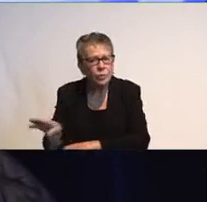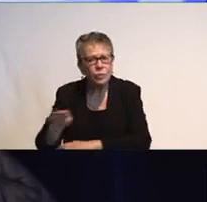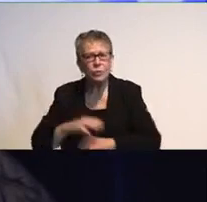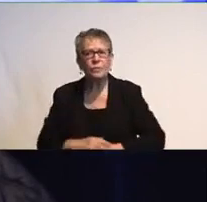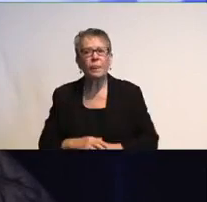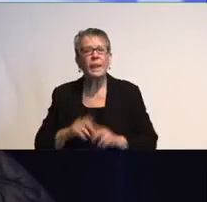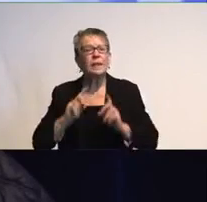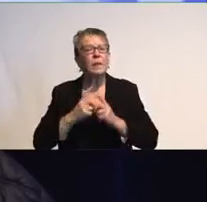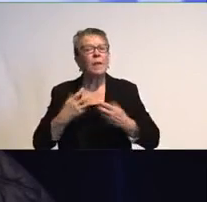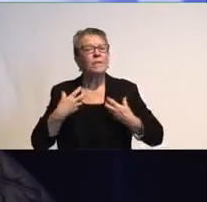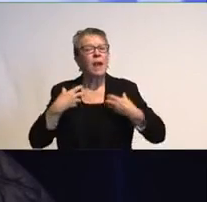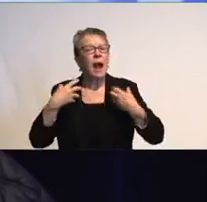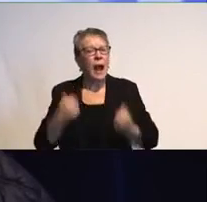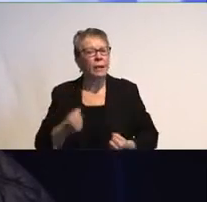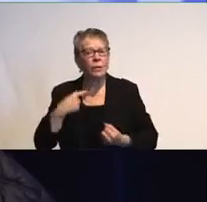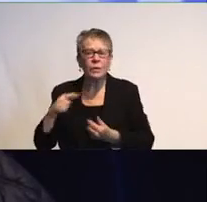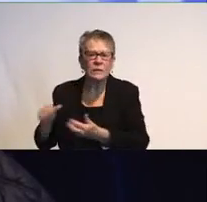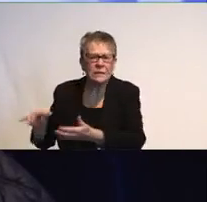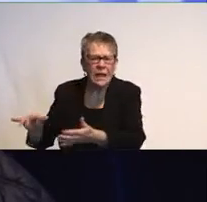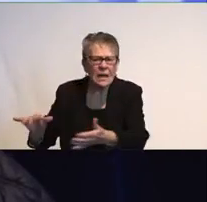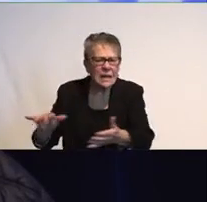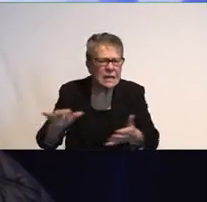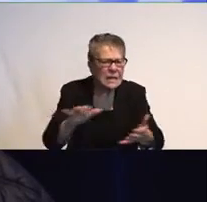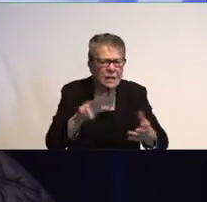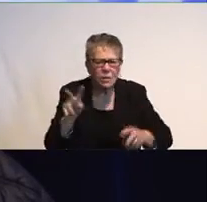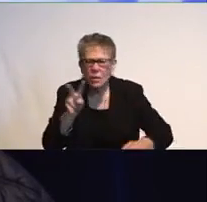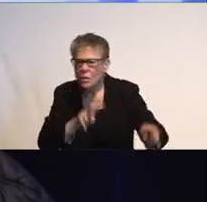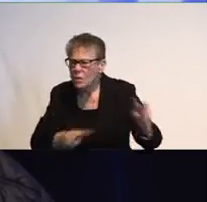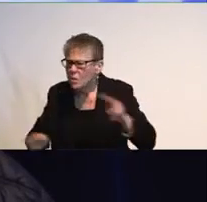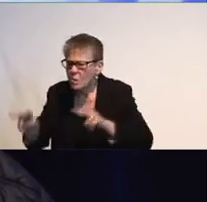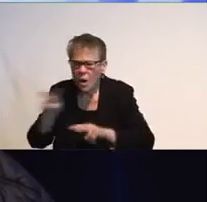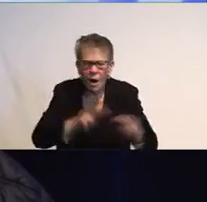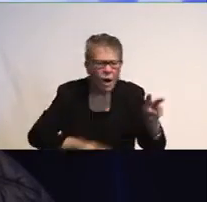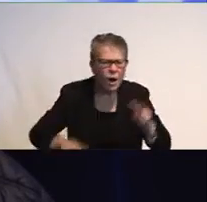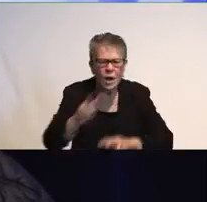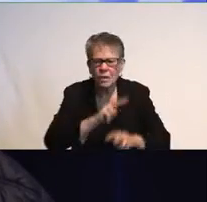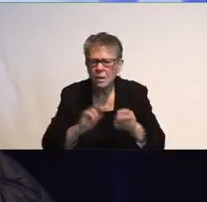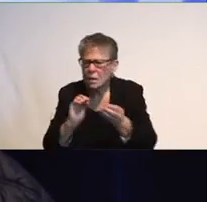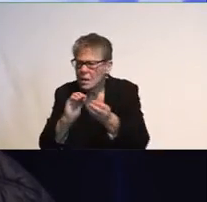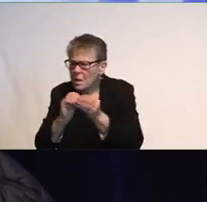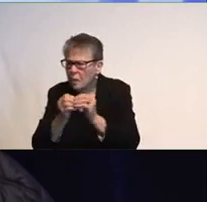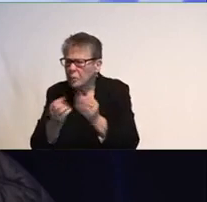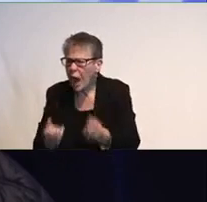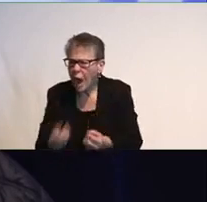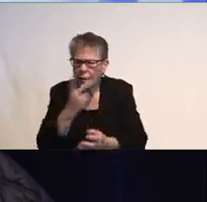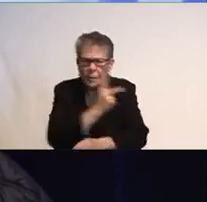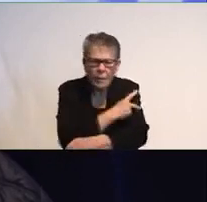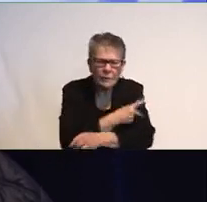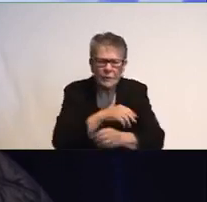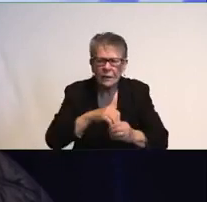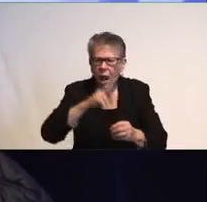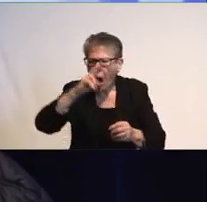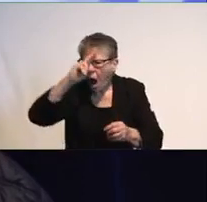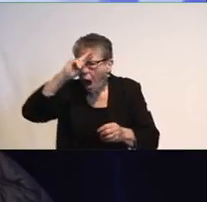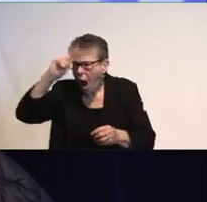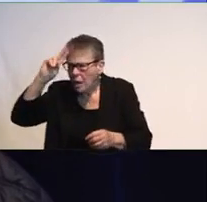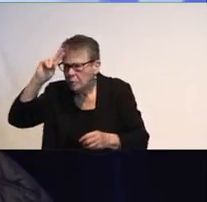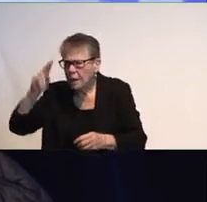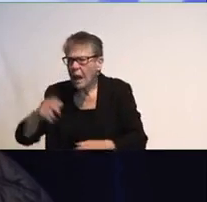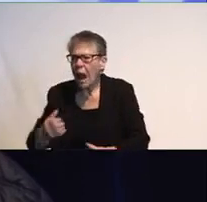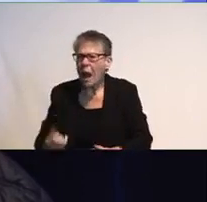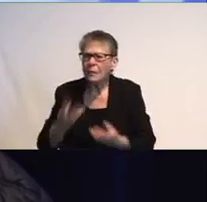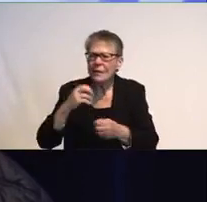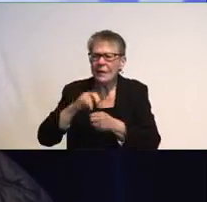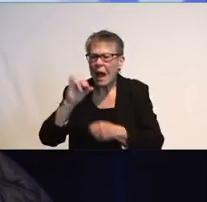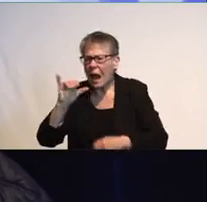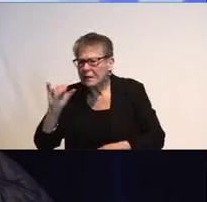COVID data points daily: patients in the hospital, patients in intensive care, and those that are on ventilators, new